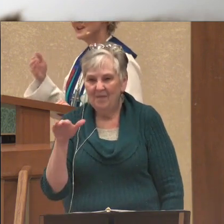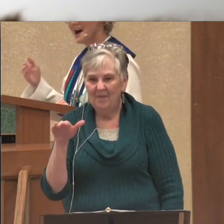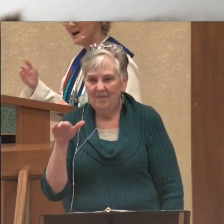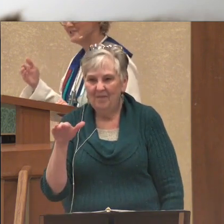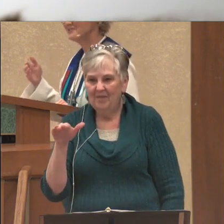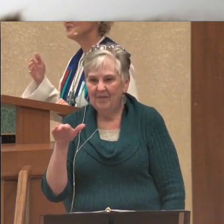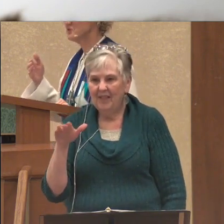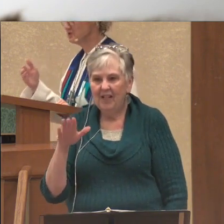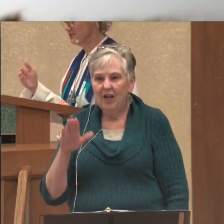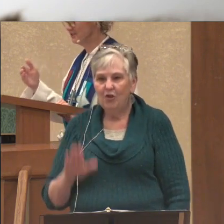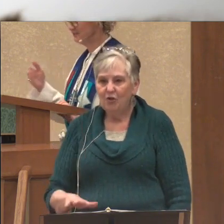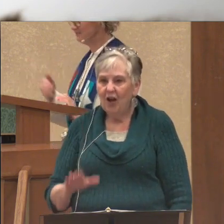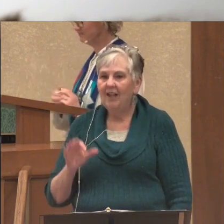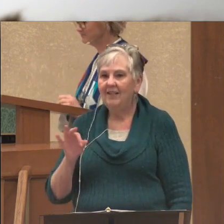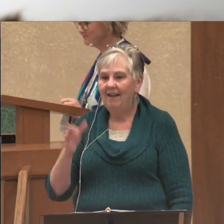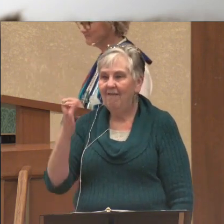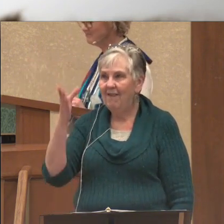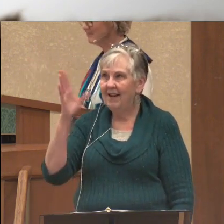of Godhood.